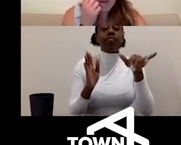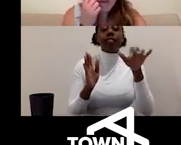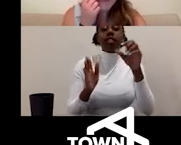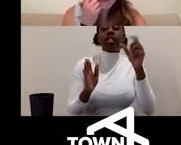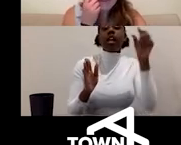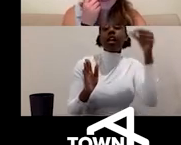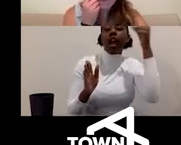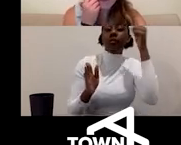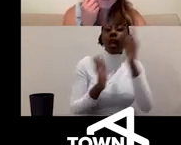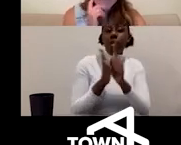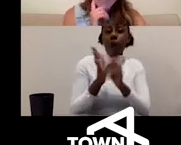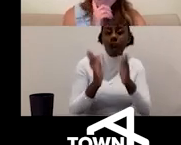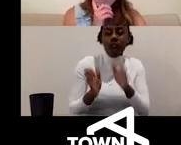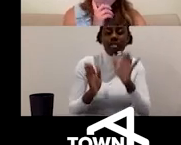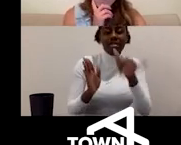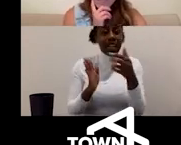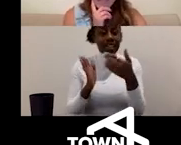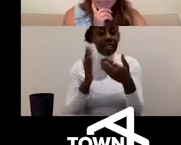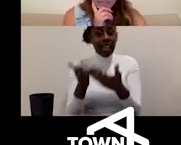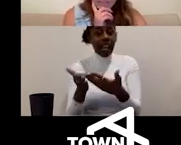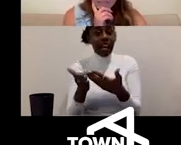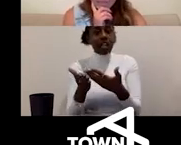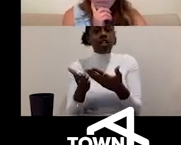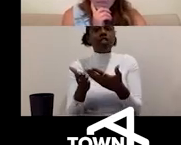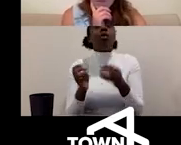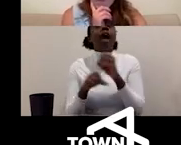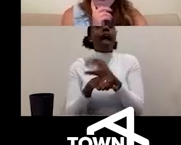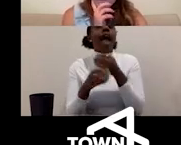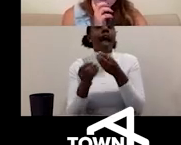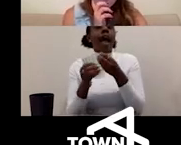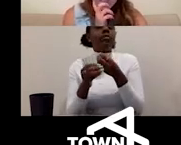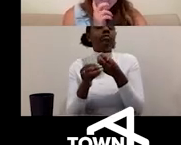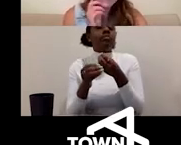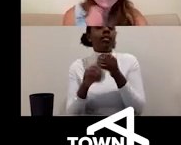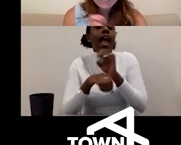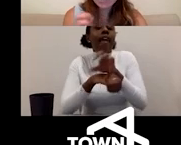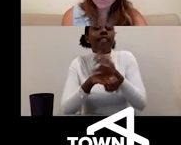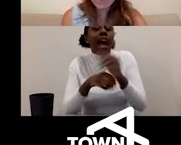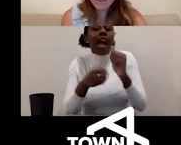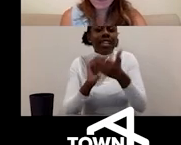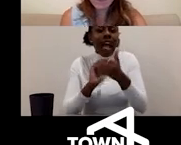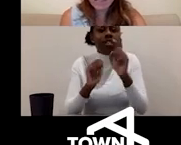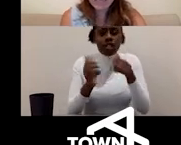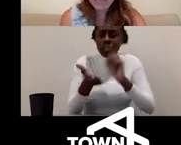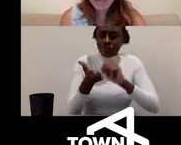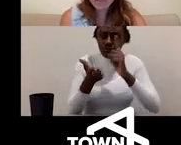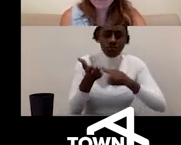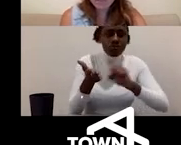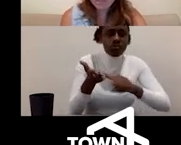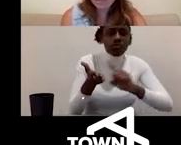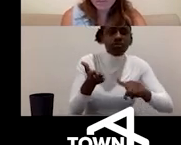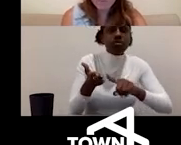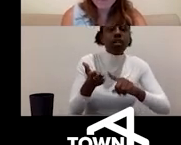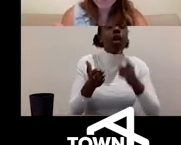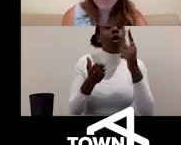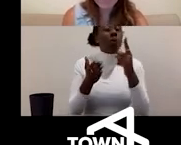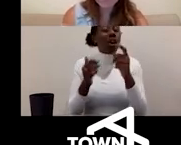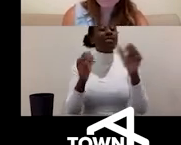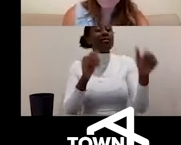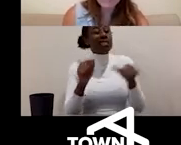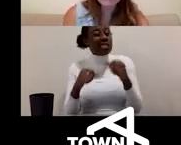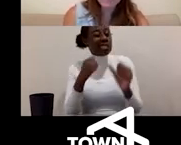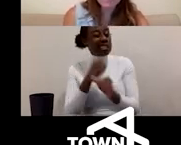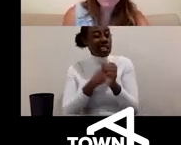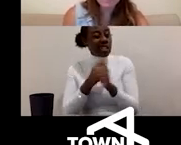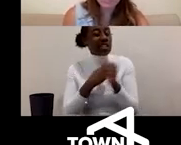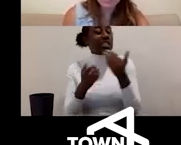to advise on how investigations should be done. One particularly dangerous thing they did after September 11th was create a